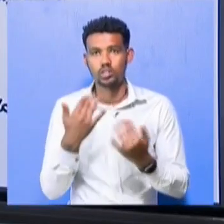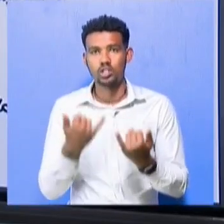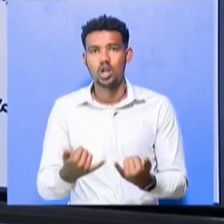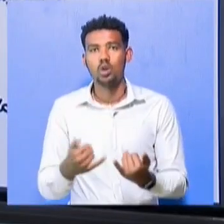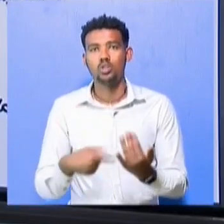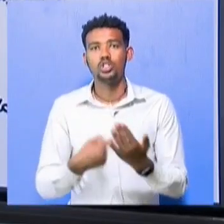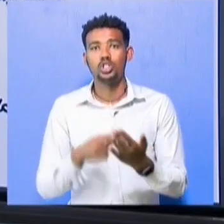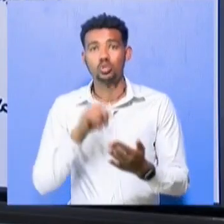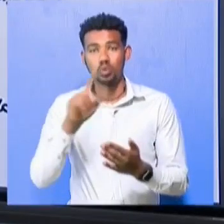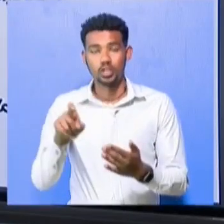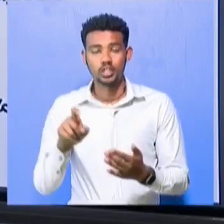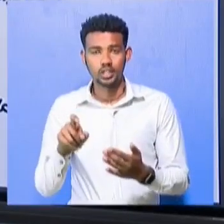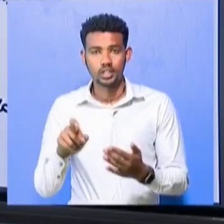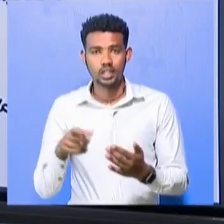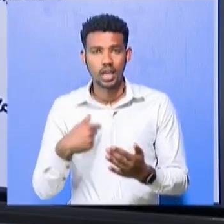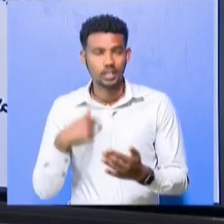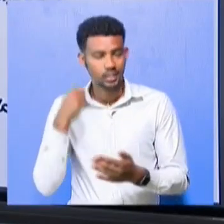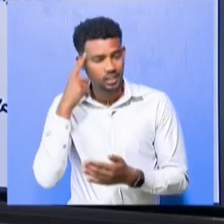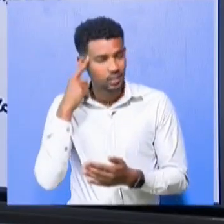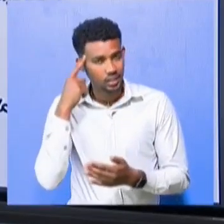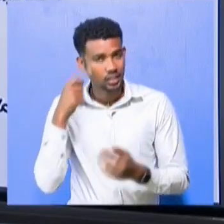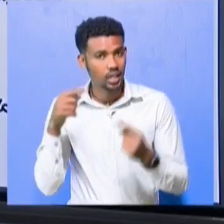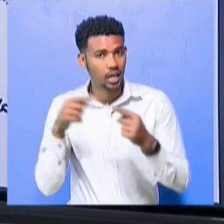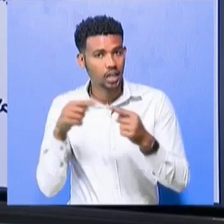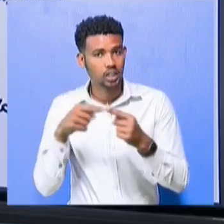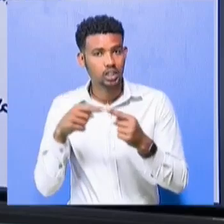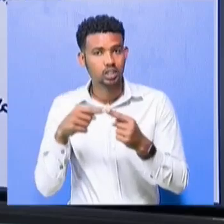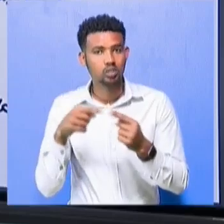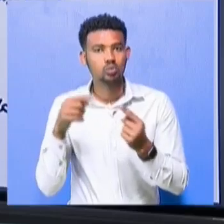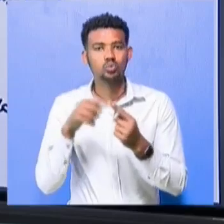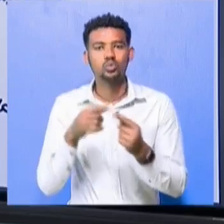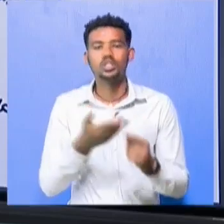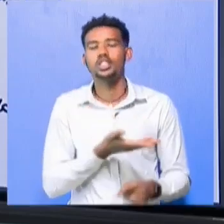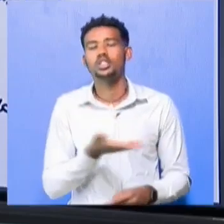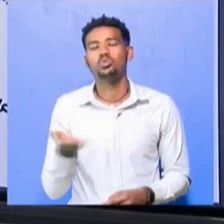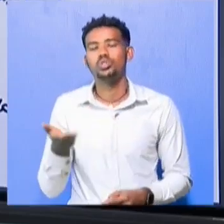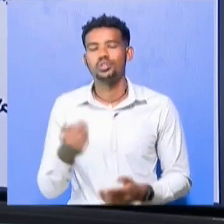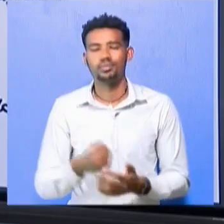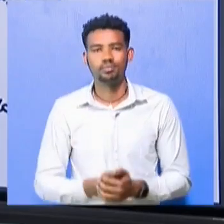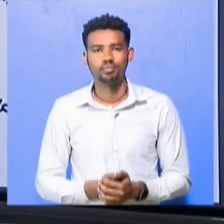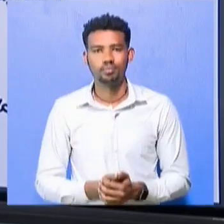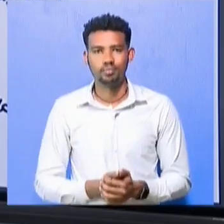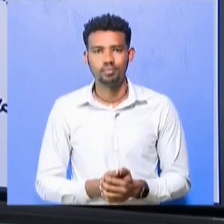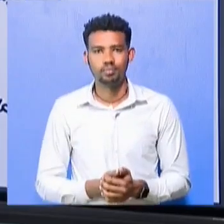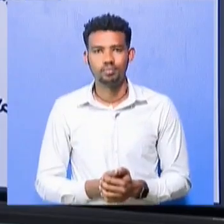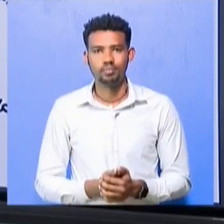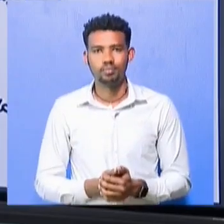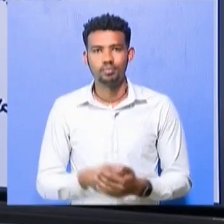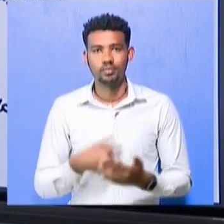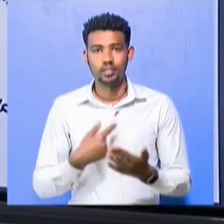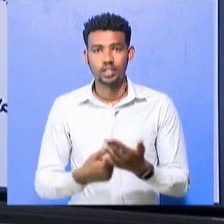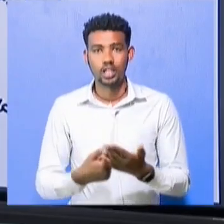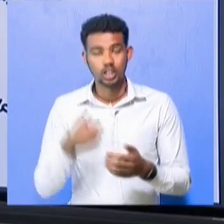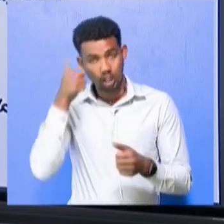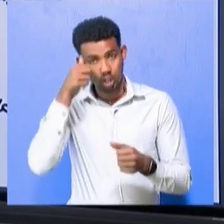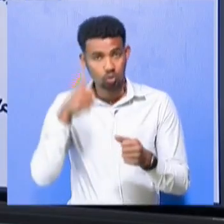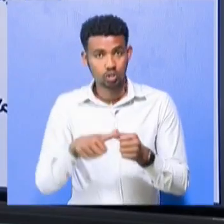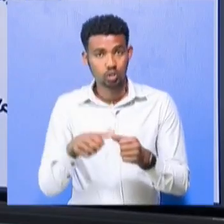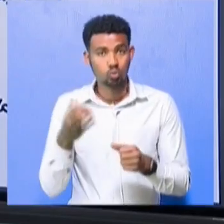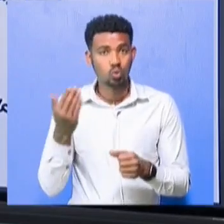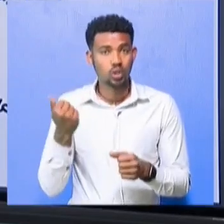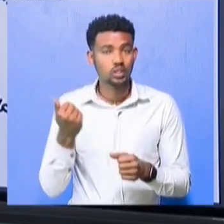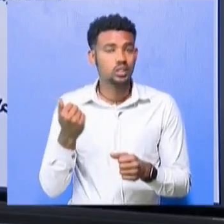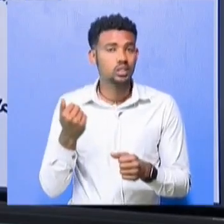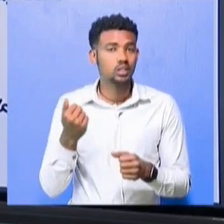these questions are, I think, related to the issues that the notice was